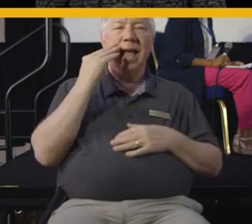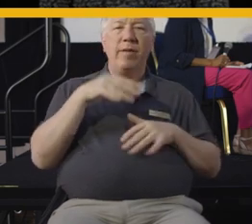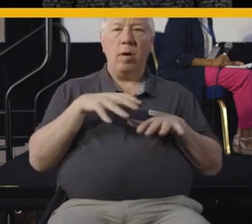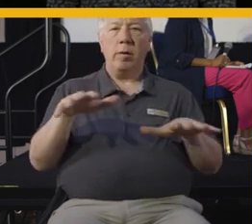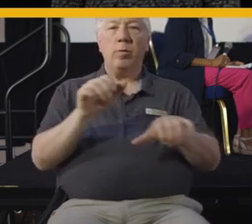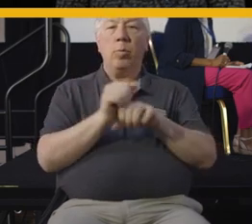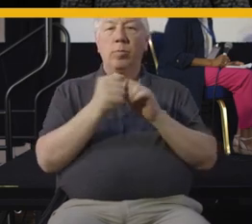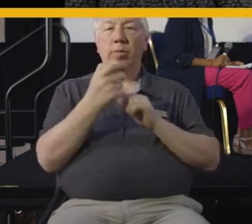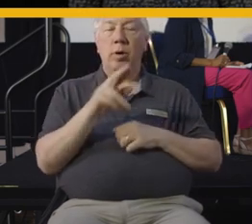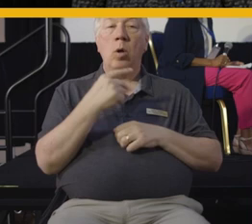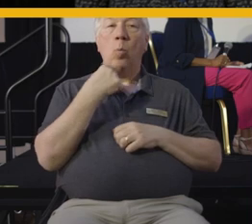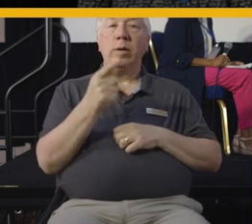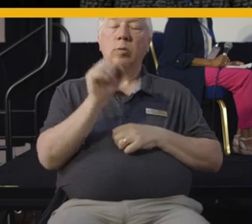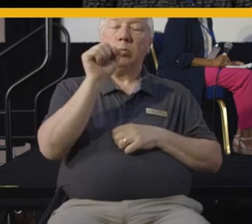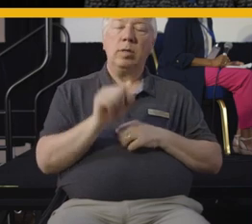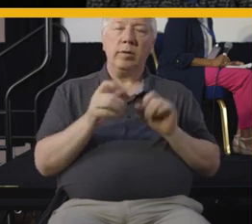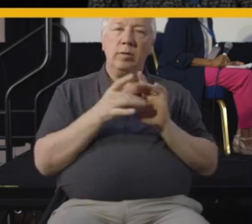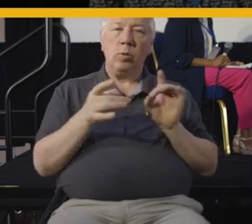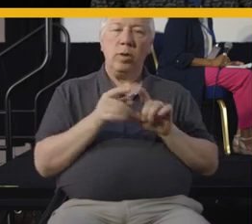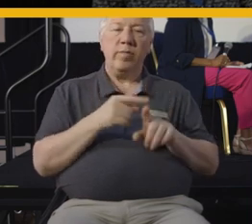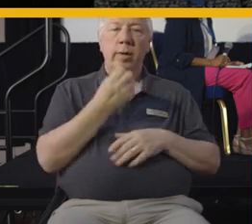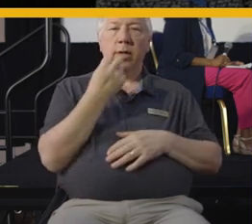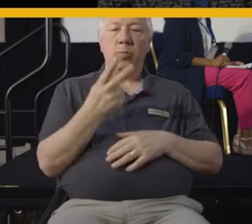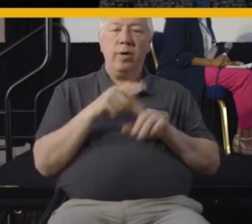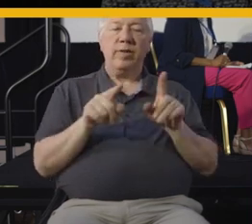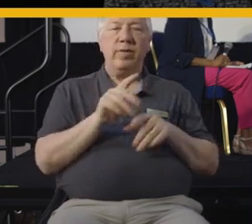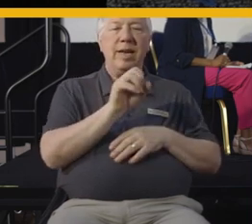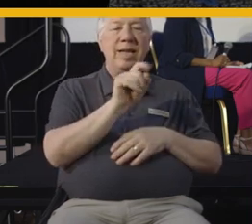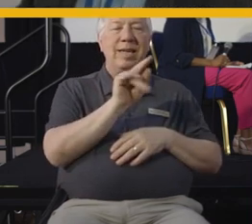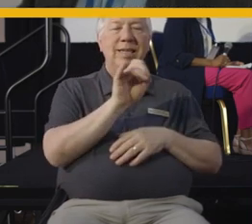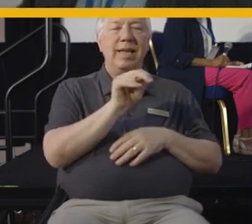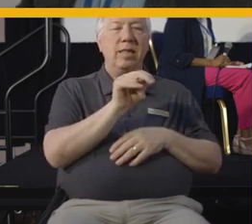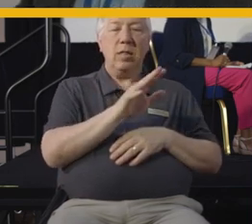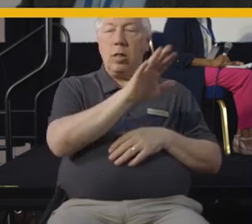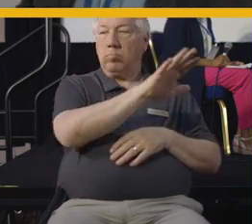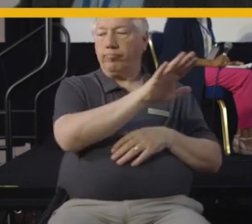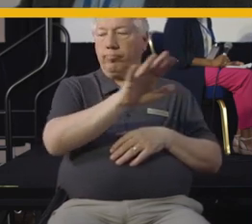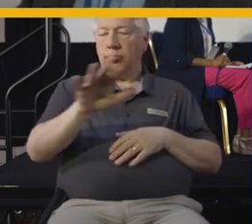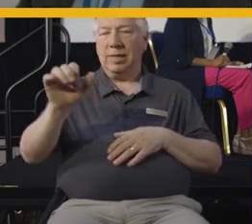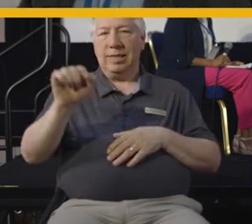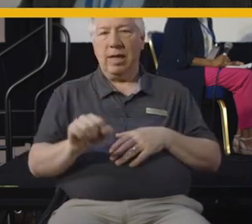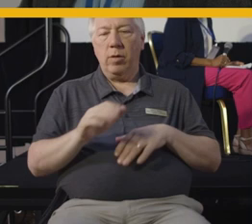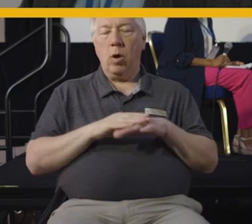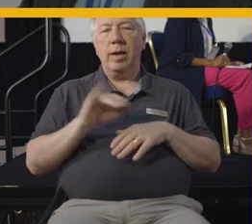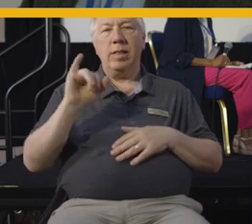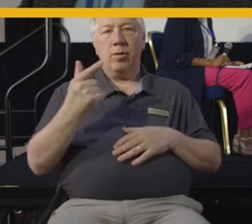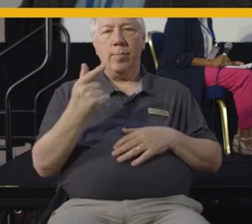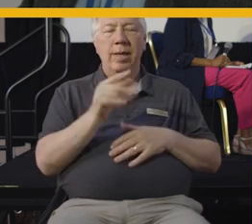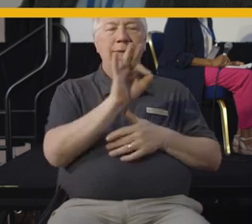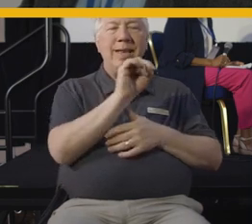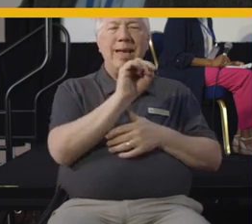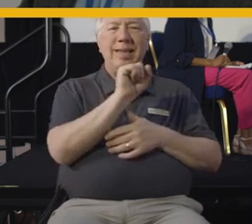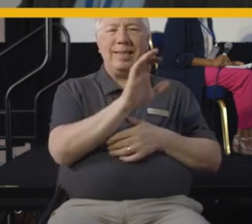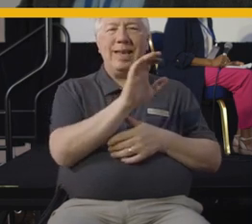we told Southern stories from 12 different stations spread across the South on Instagram, 90-second